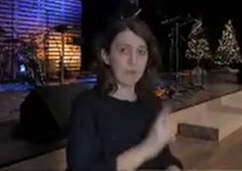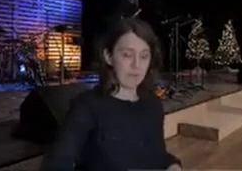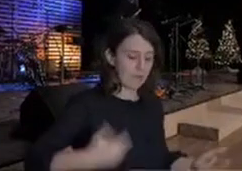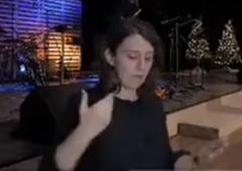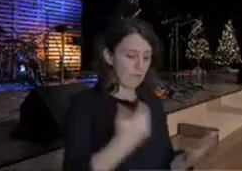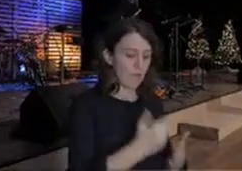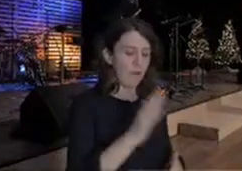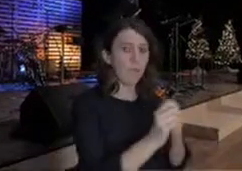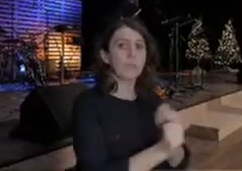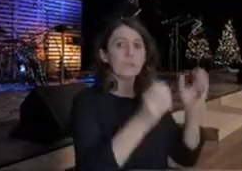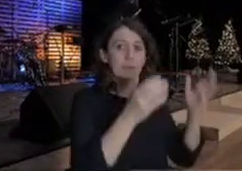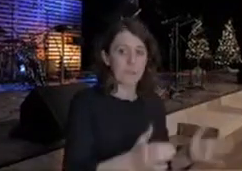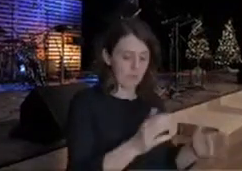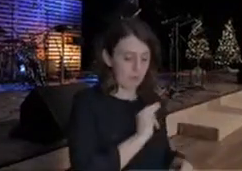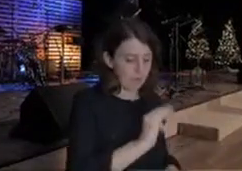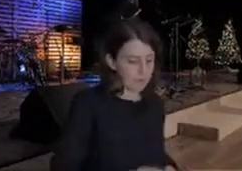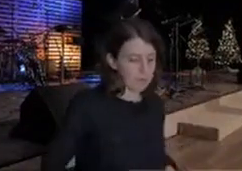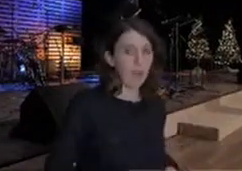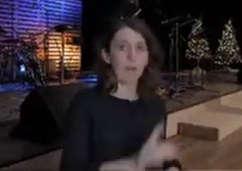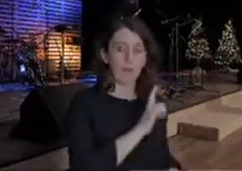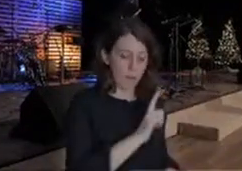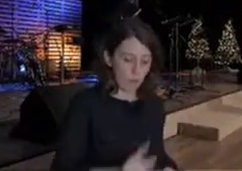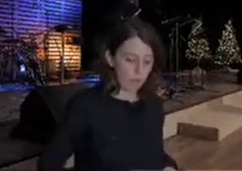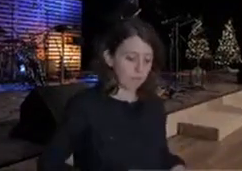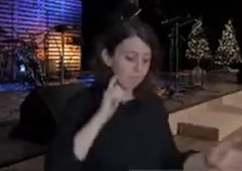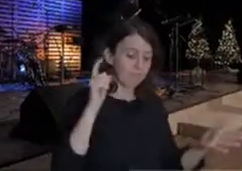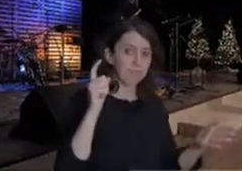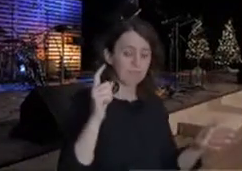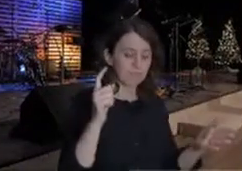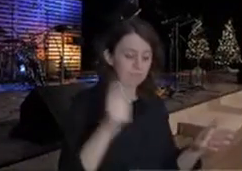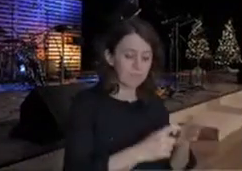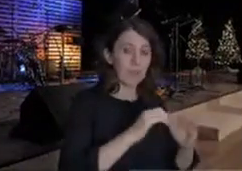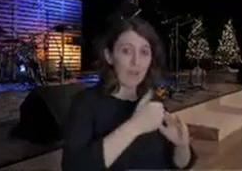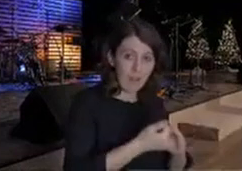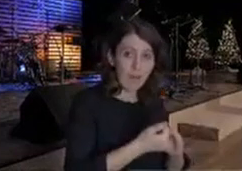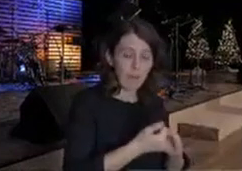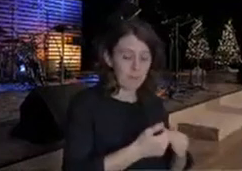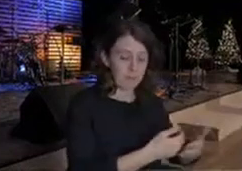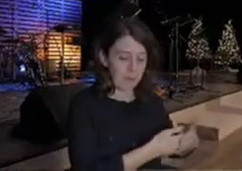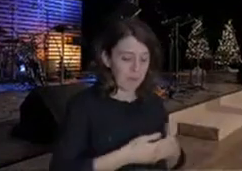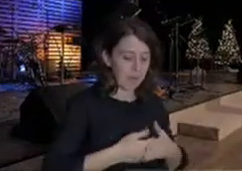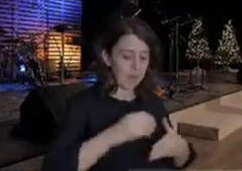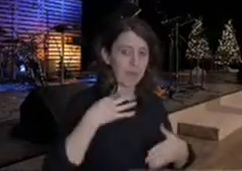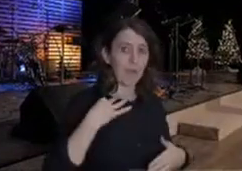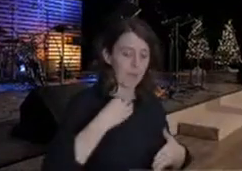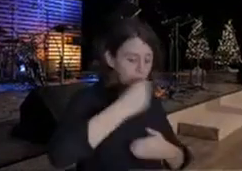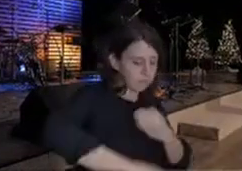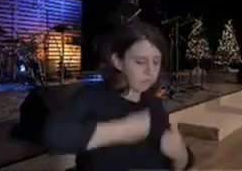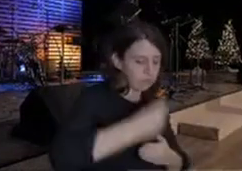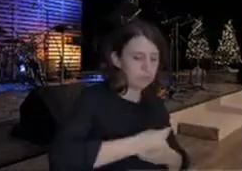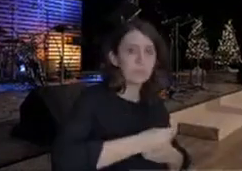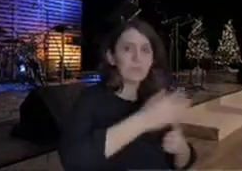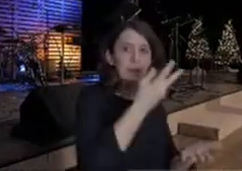David, a Savior has been born to you. He is the Messiah, the Lord. This will be a sign to you. You will find a baby wrapped in cloths